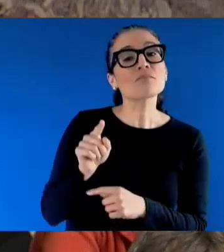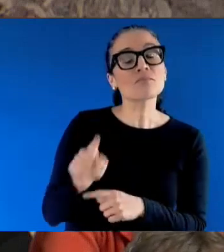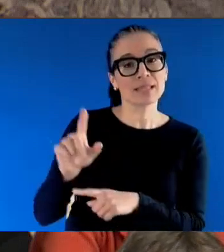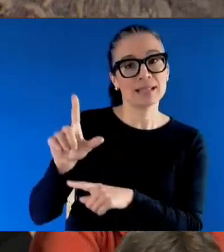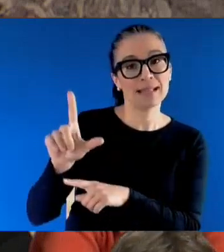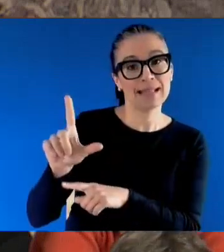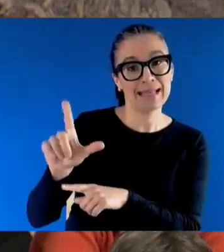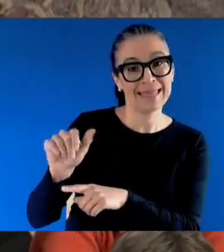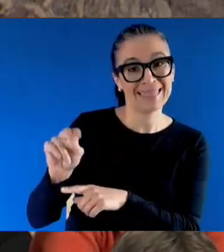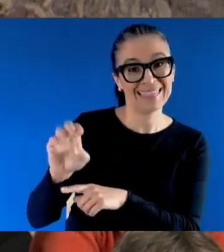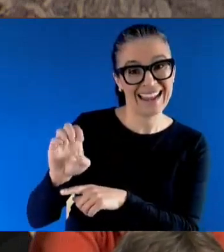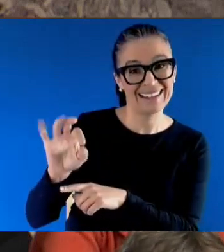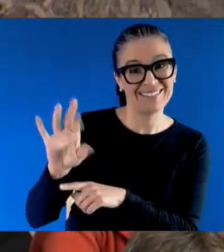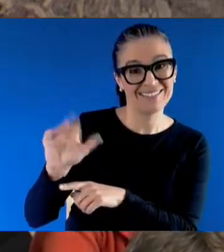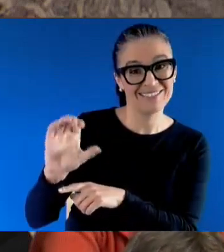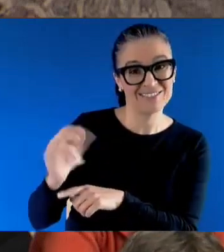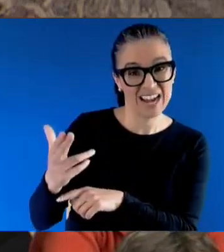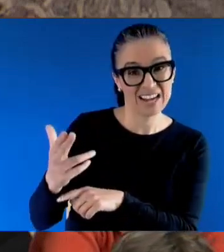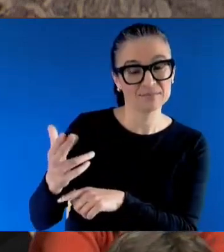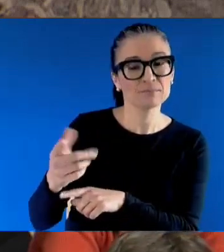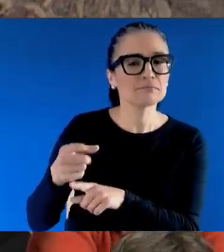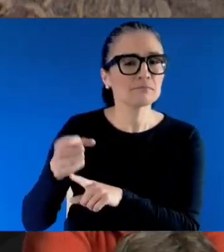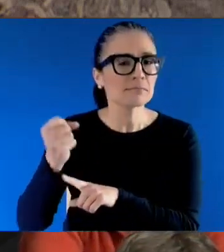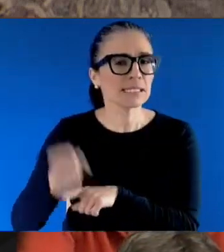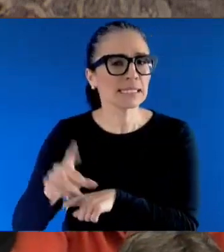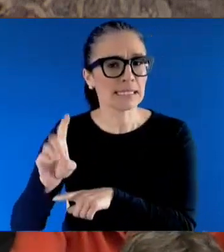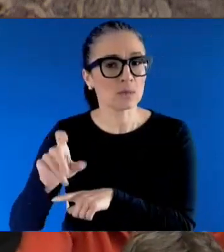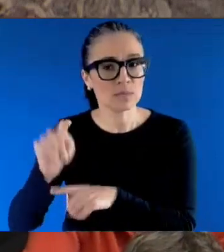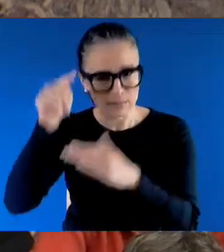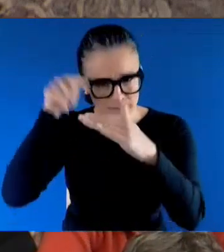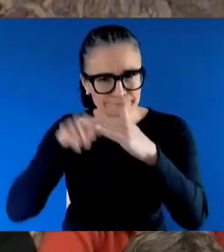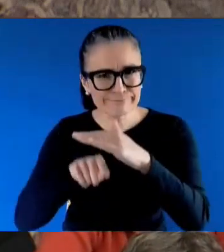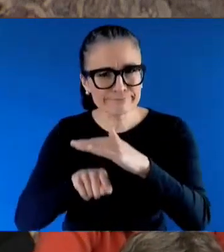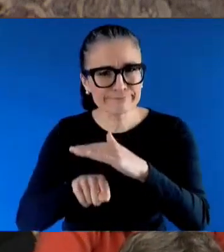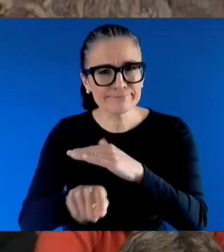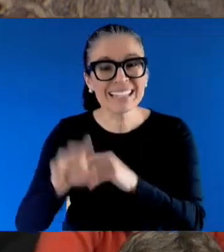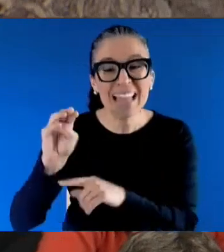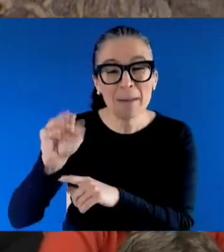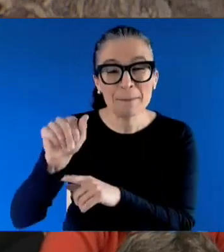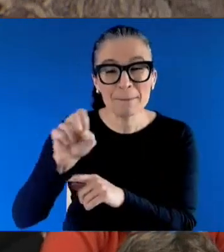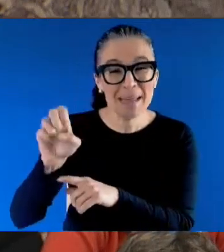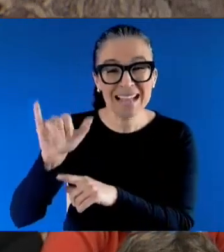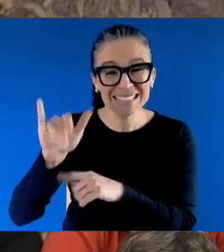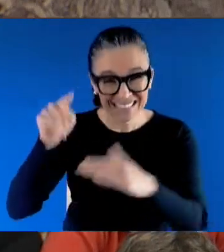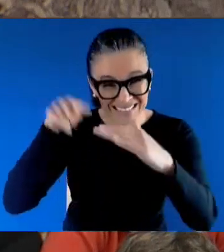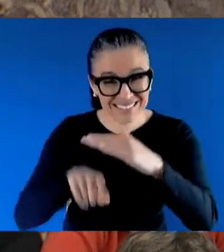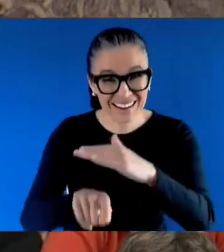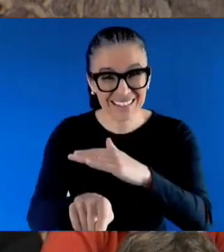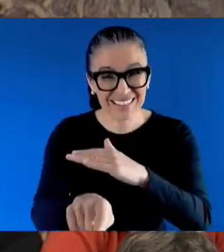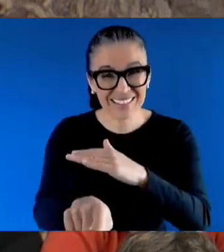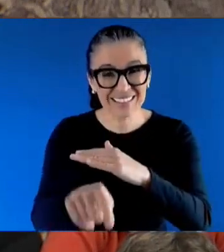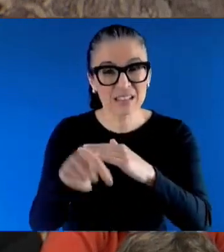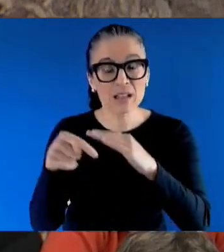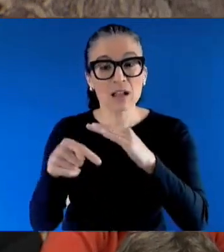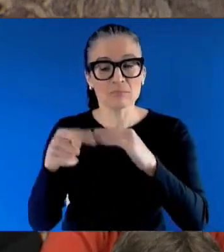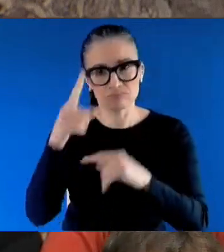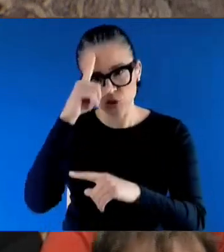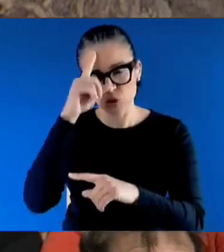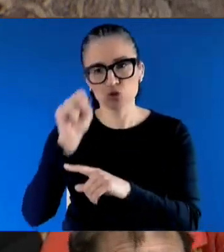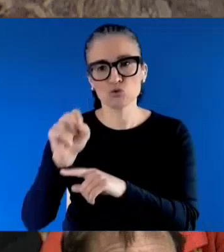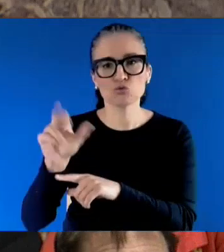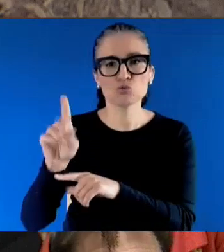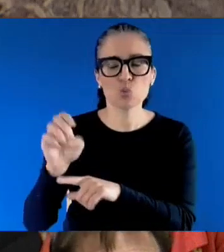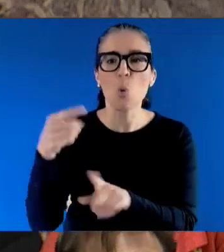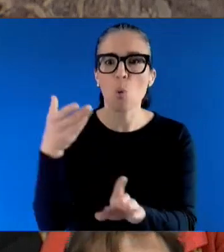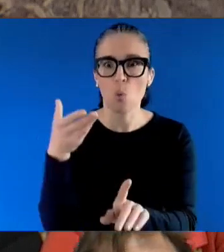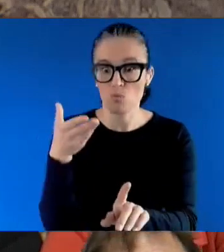in the Massey Tunnel and was left paralyzed and alone. Despite urgent 911 calls, French was told to